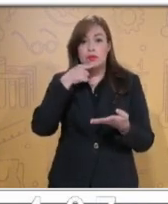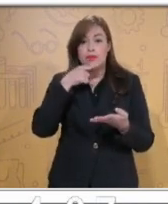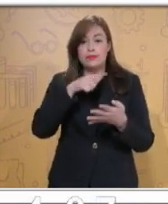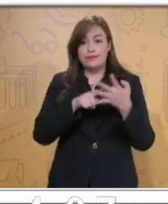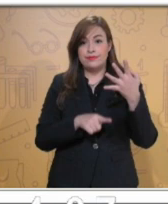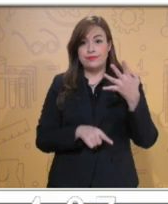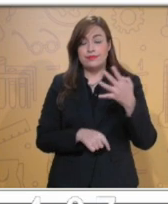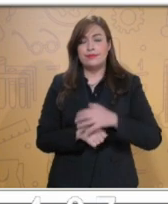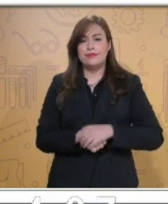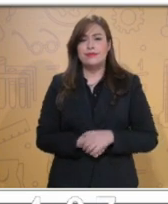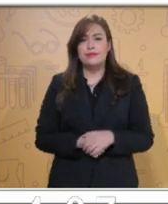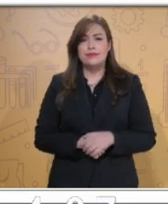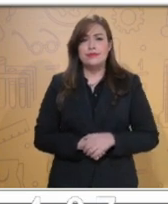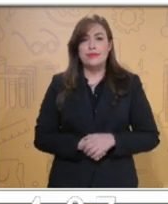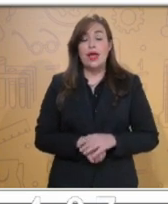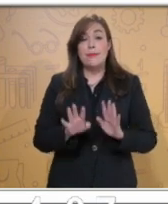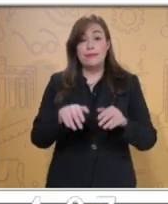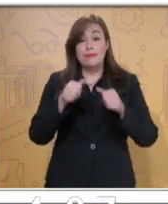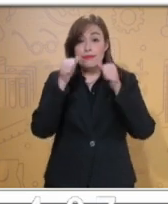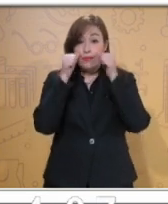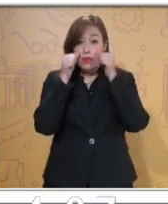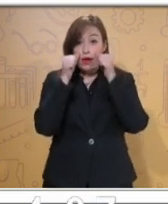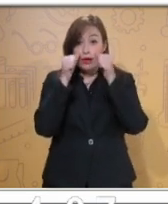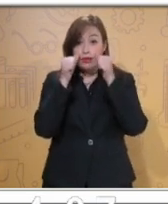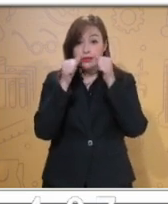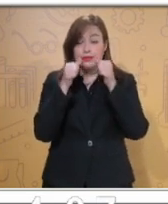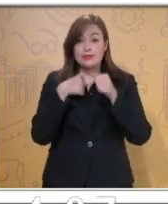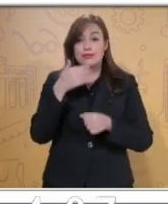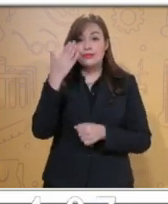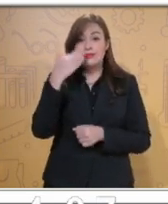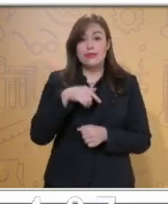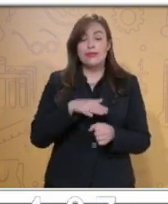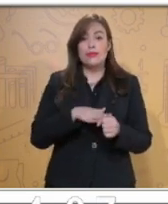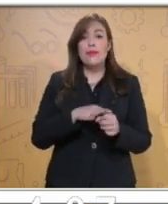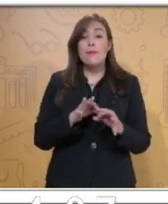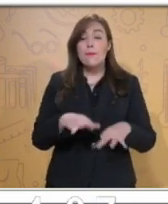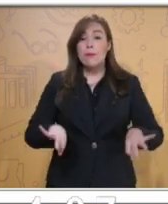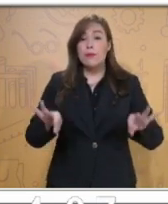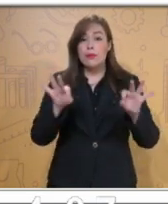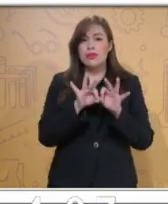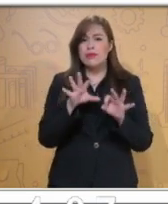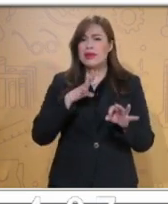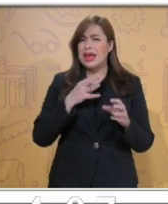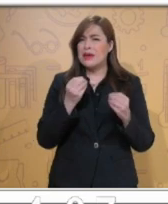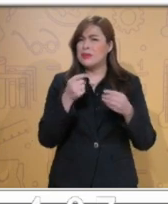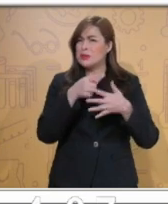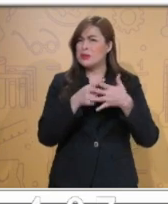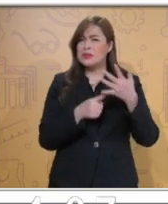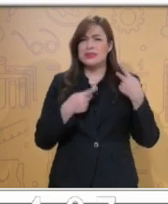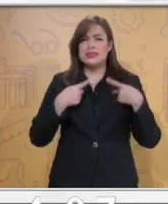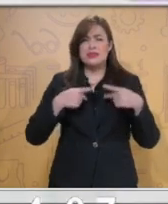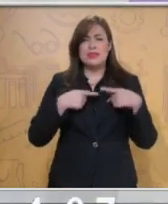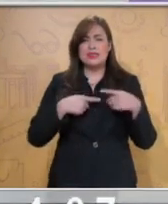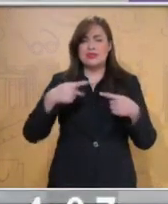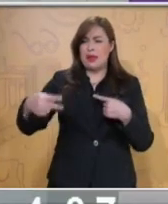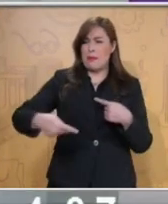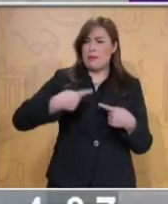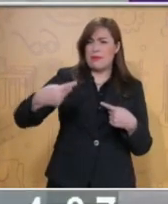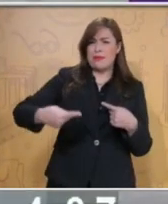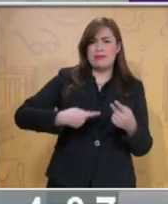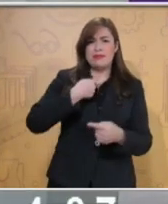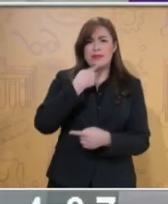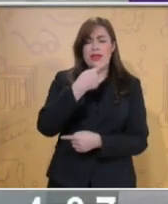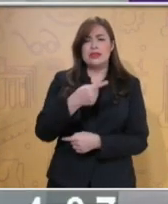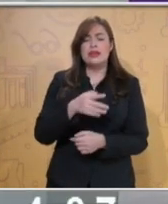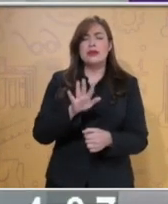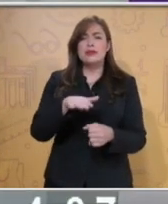And what about this? Pay attention to this. It is very important because a lot of people has made questions about what about the